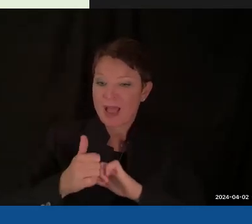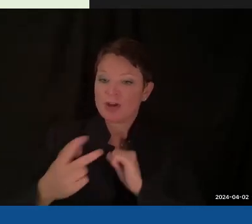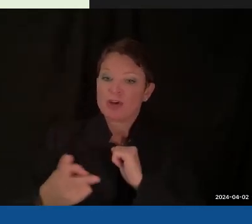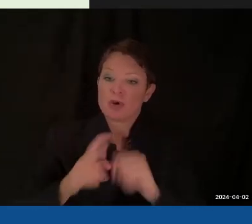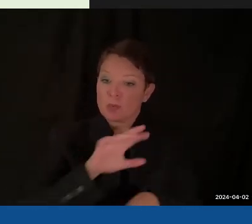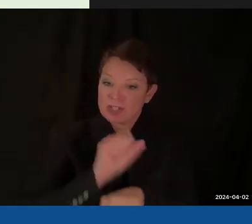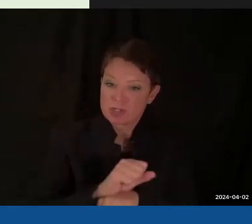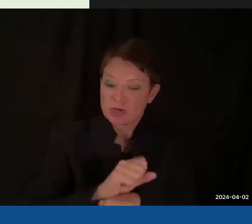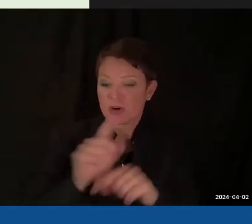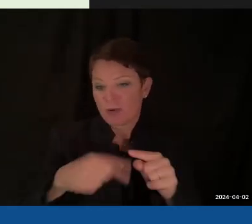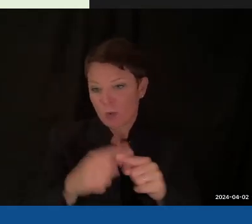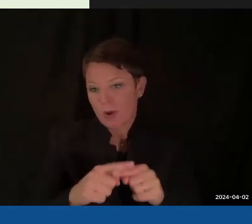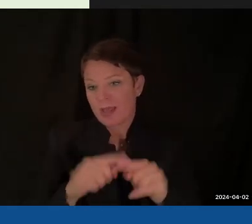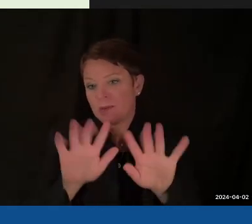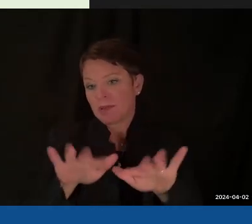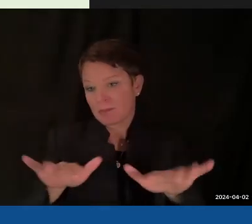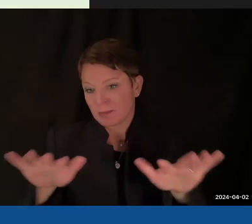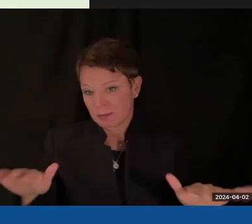it, when, et cetera.